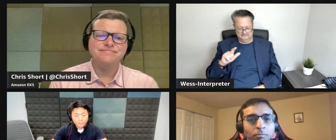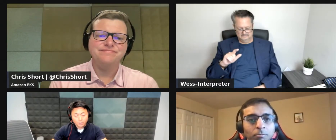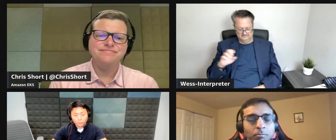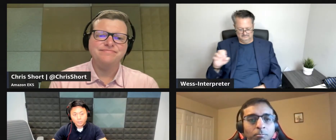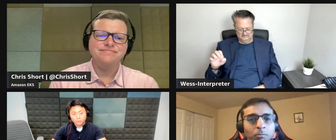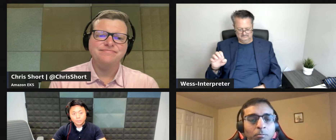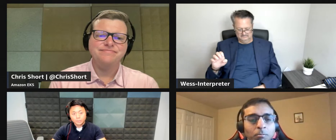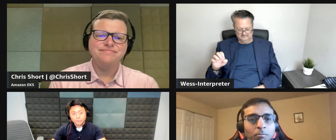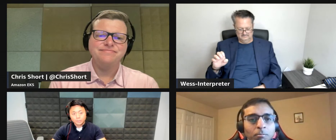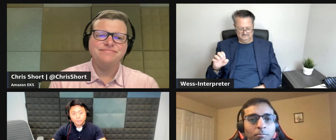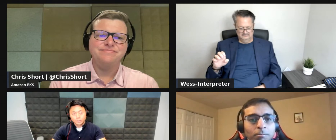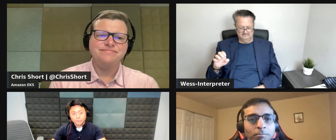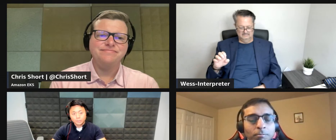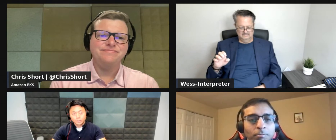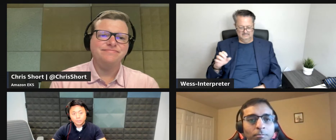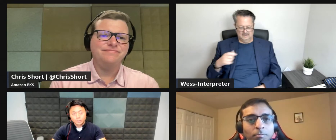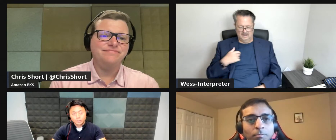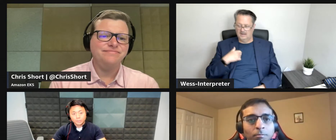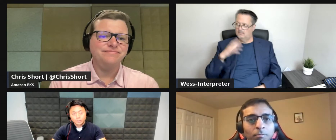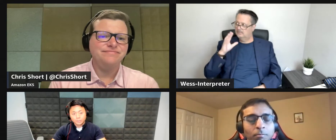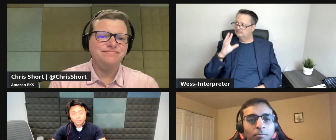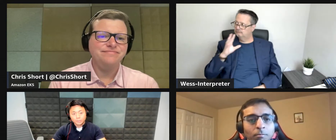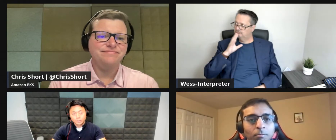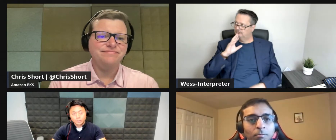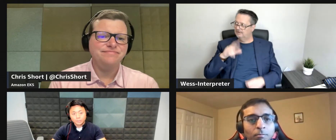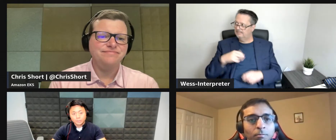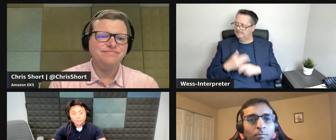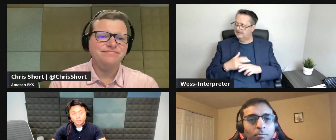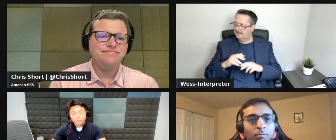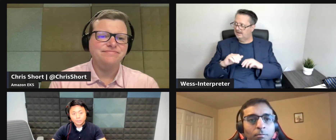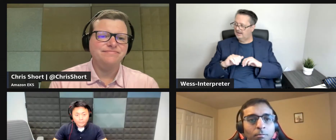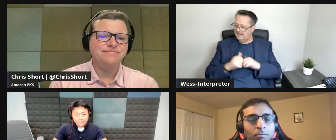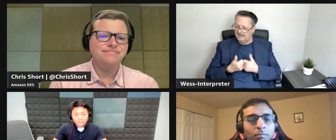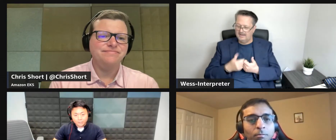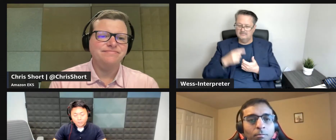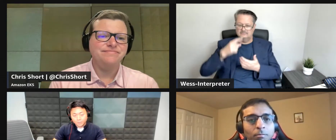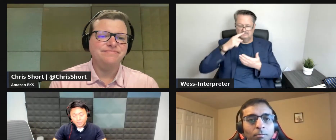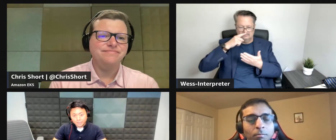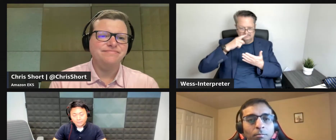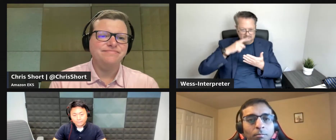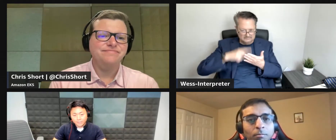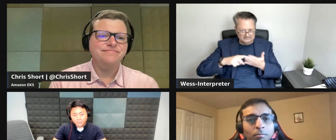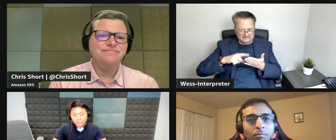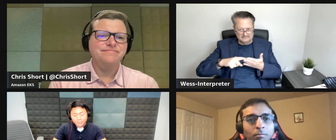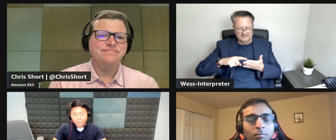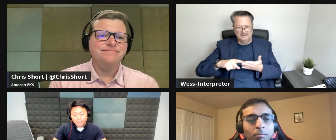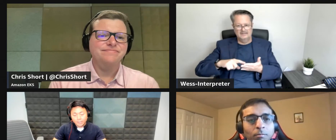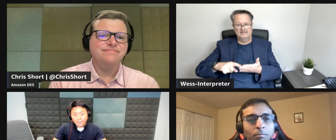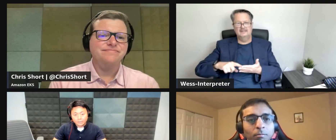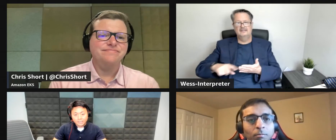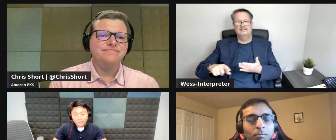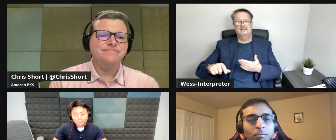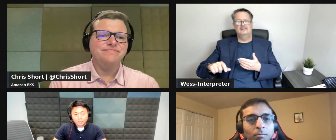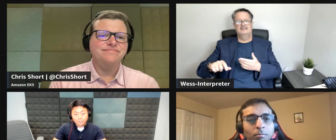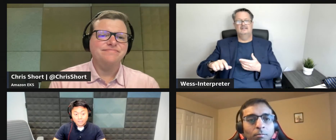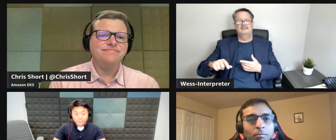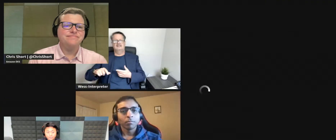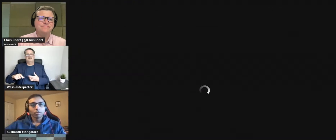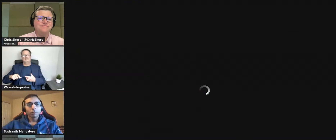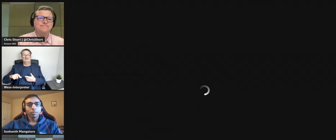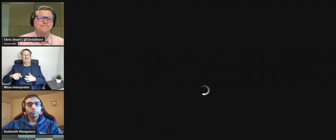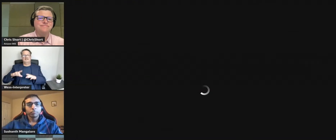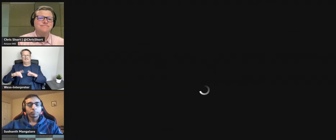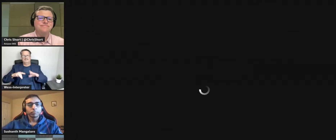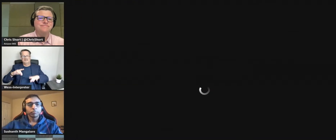Sujans, and we are going to talk about how to detect, investigate threats in Kubernetes environment, and how to set up an